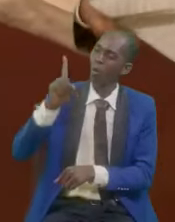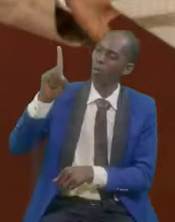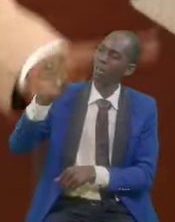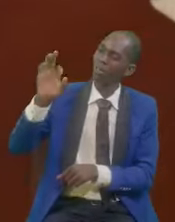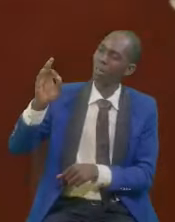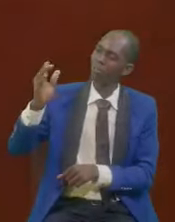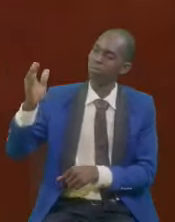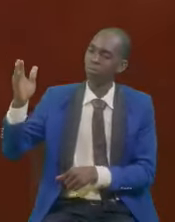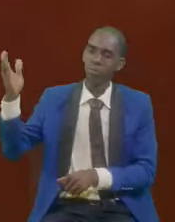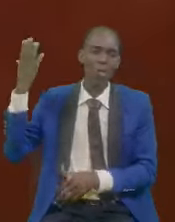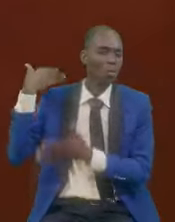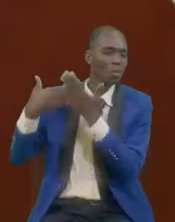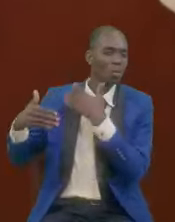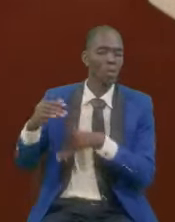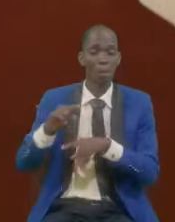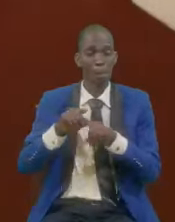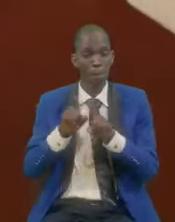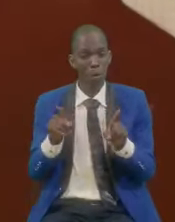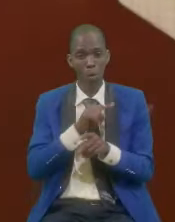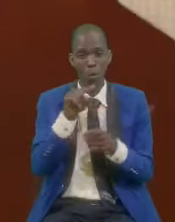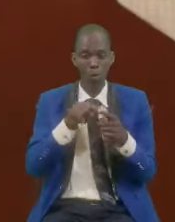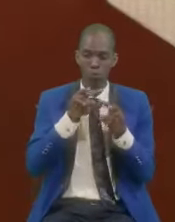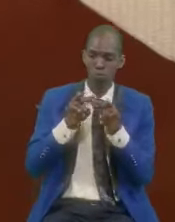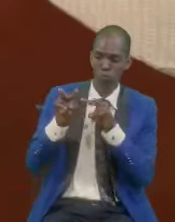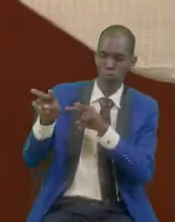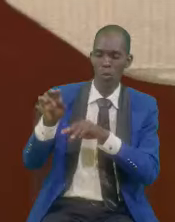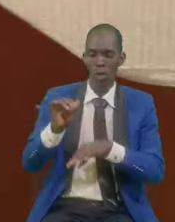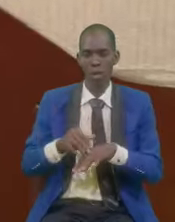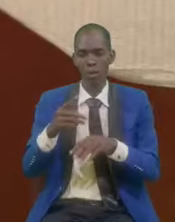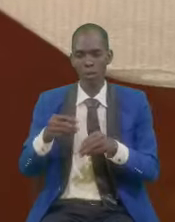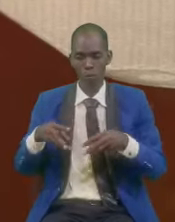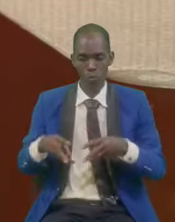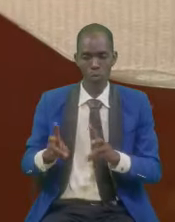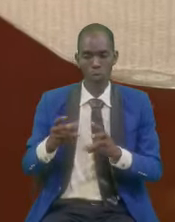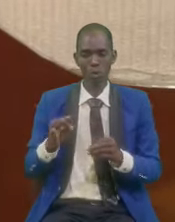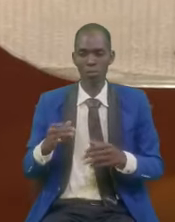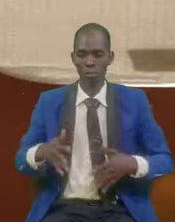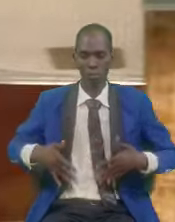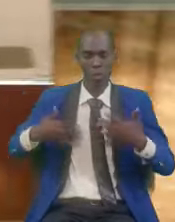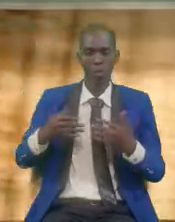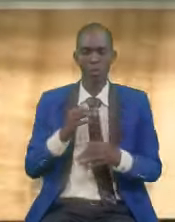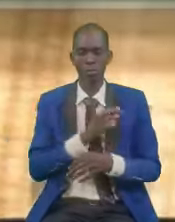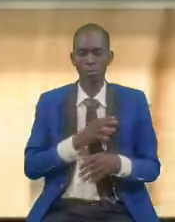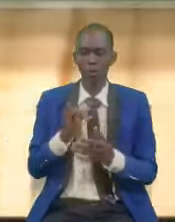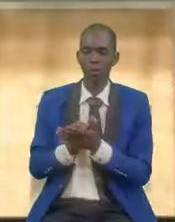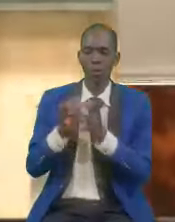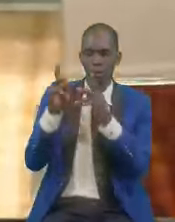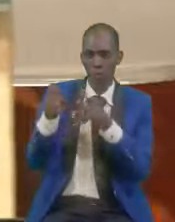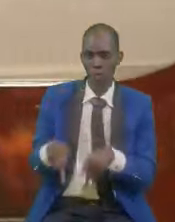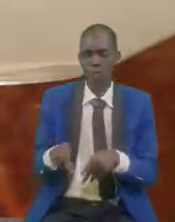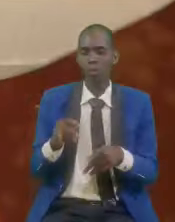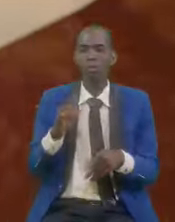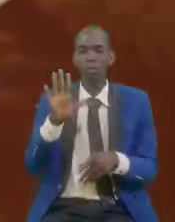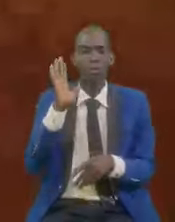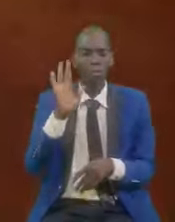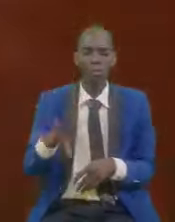19 whatever, but when you look for the result of knowing the Lord, the practical